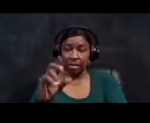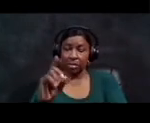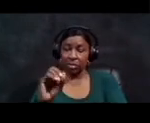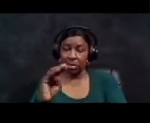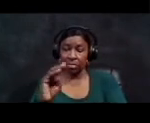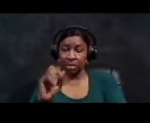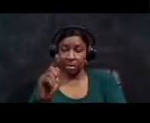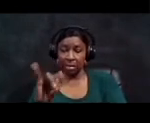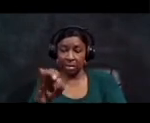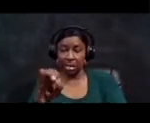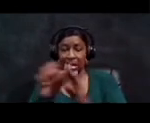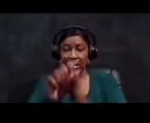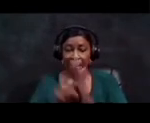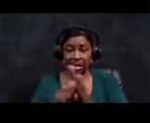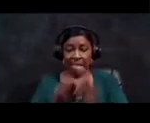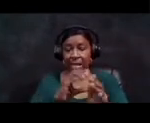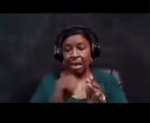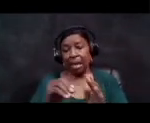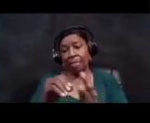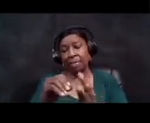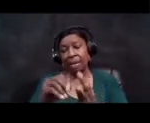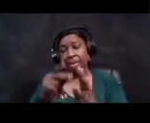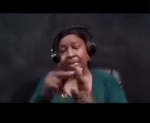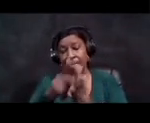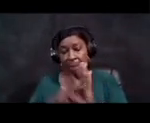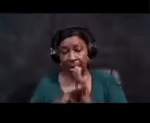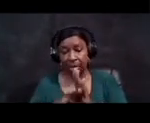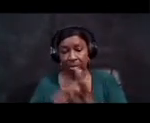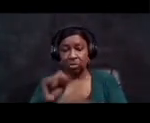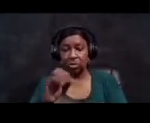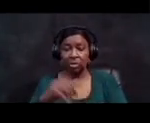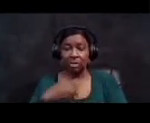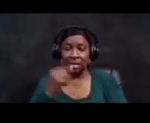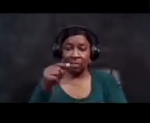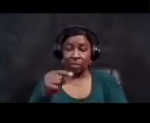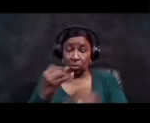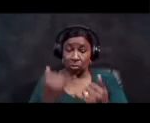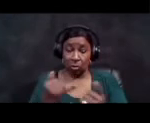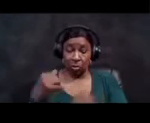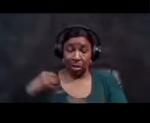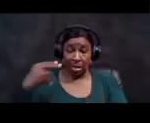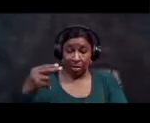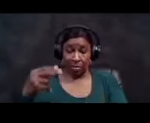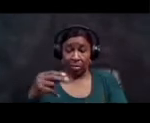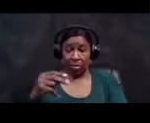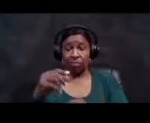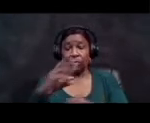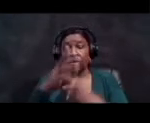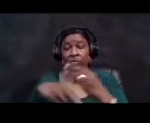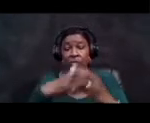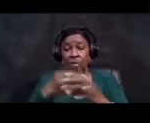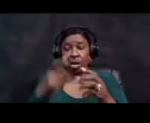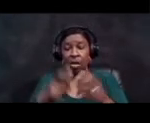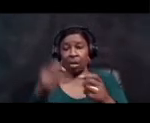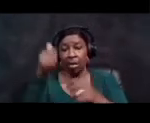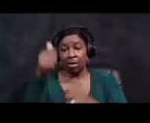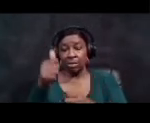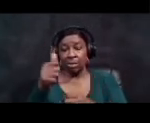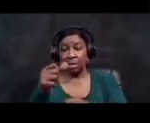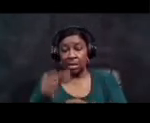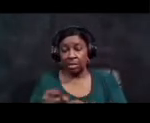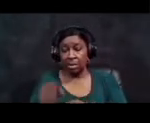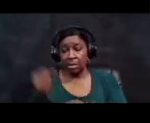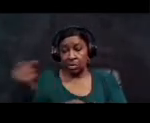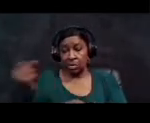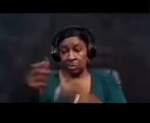policy. So our retelling of this current history of the world's largest detention and deportation system expanded